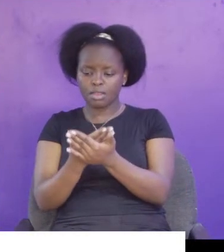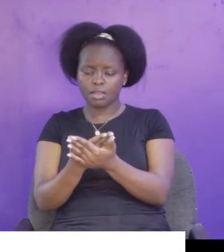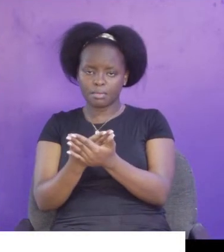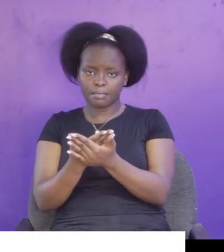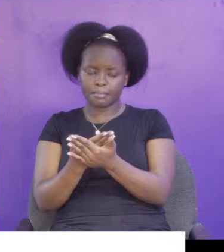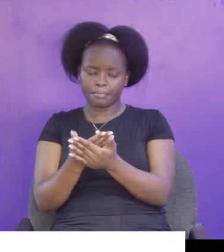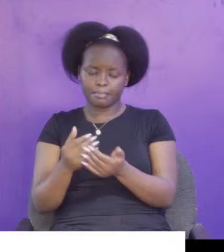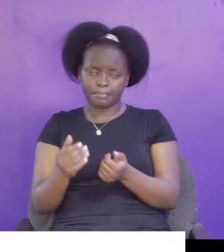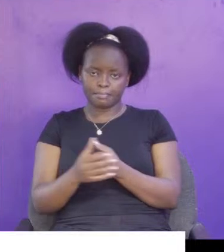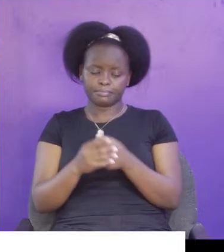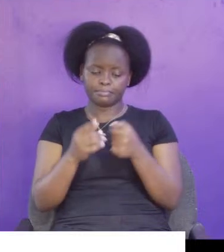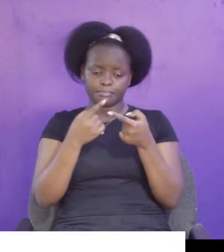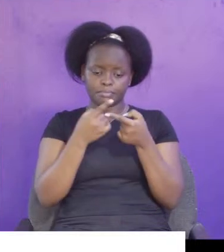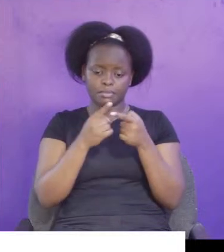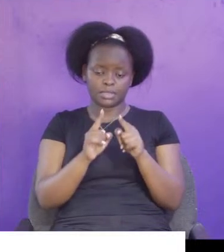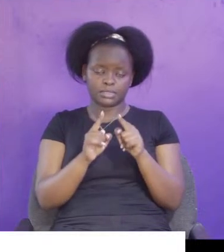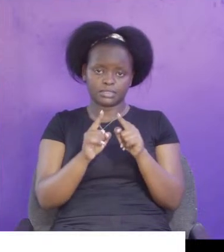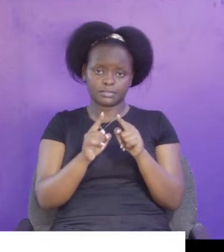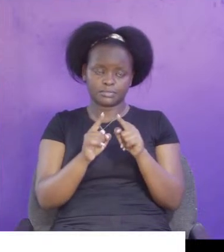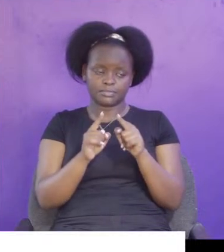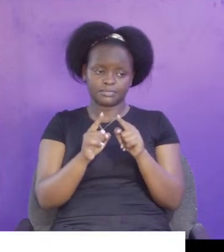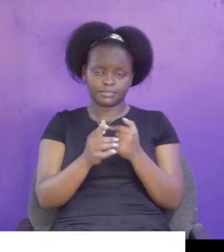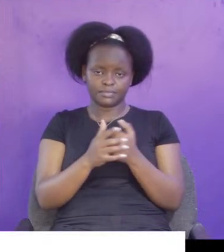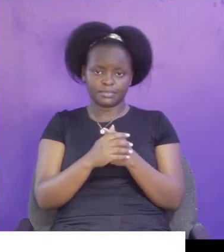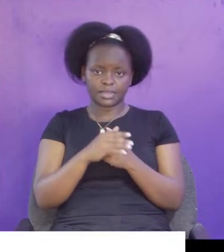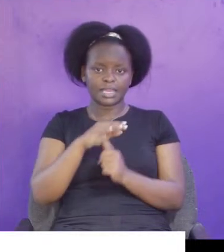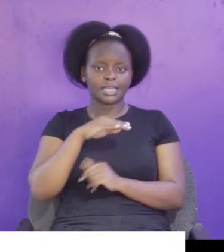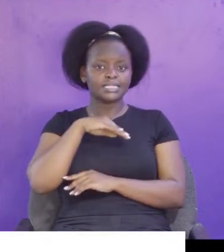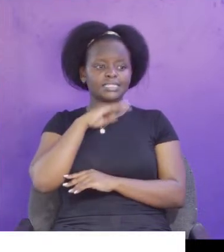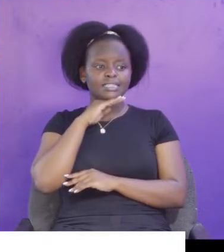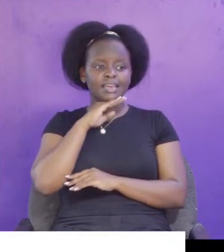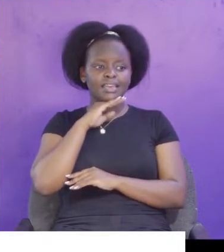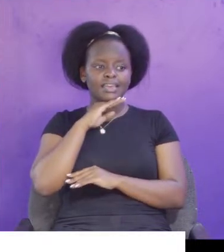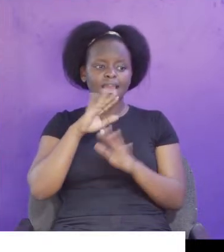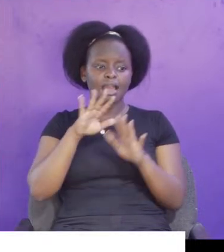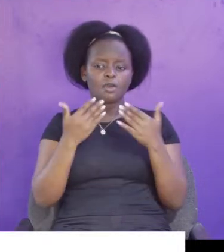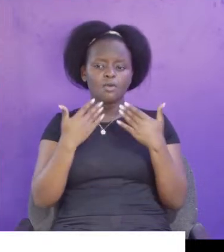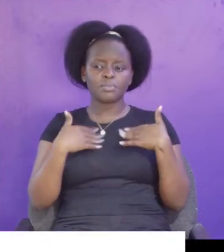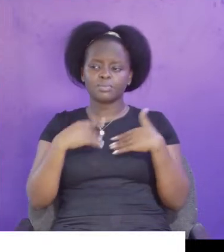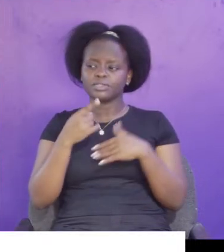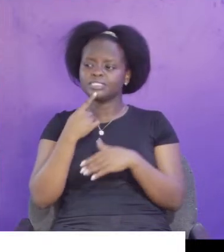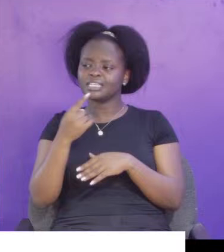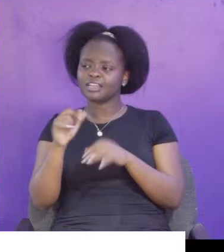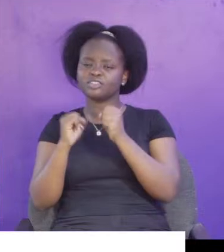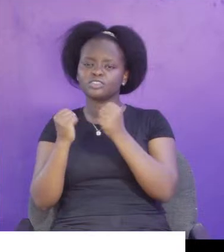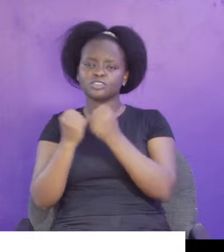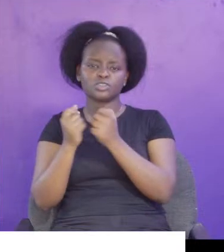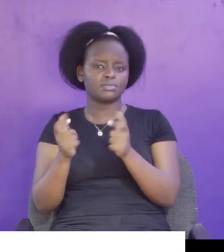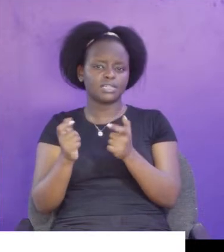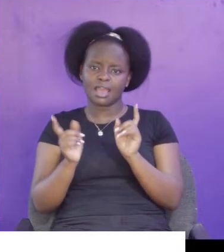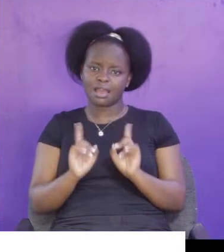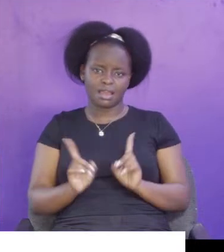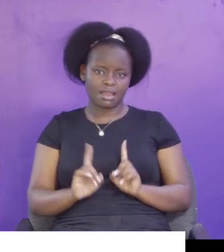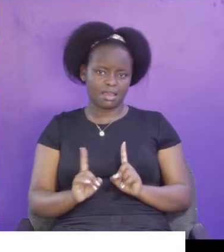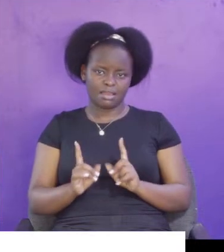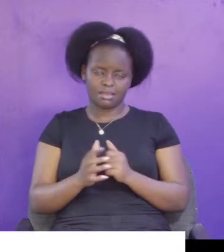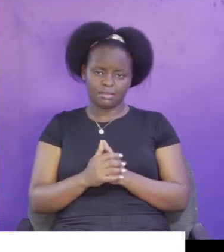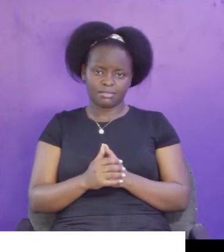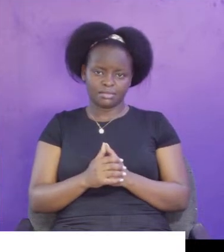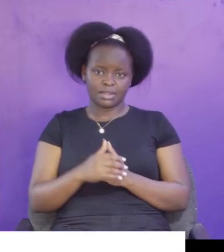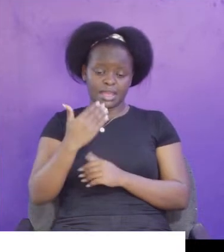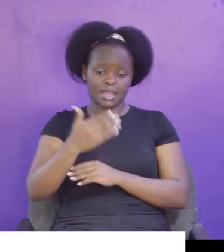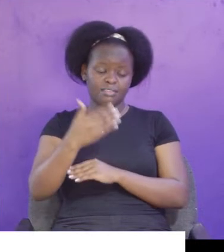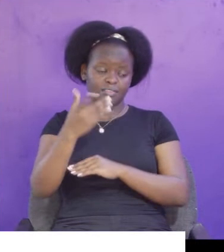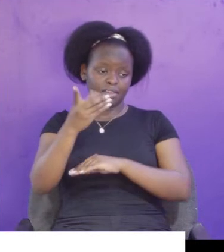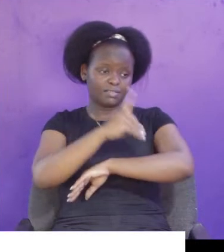But he did not die like people have been saying on social media. Every day he